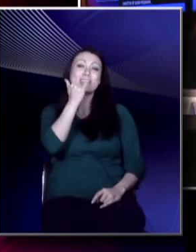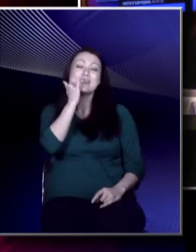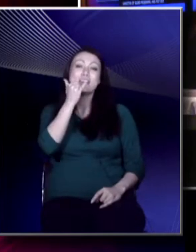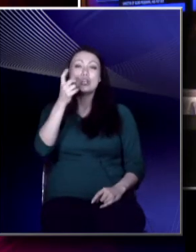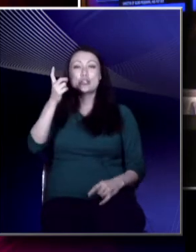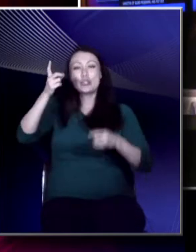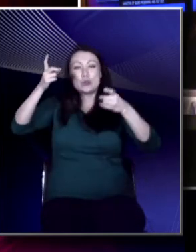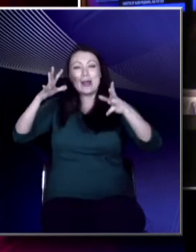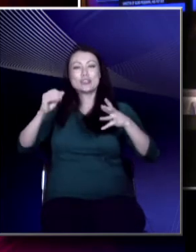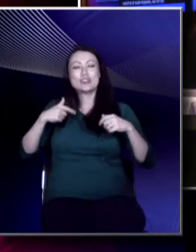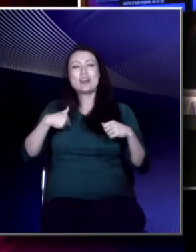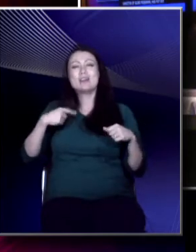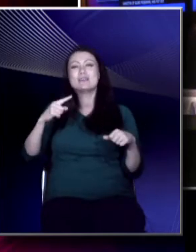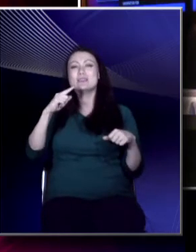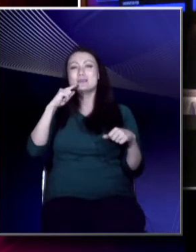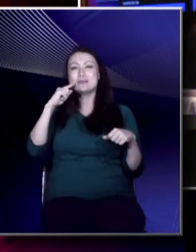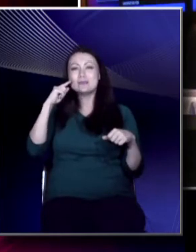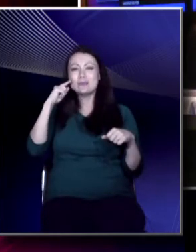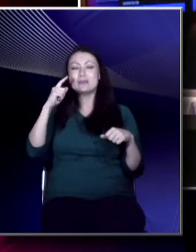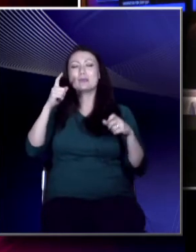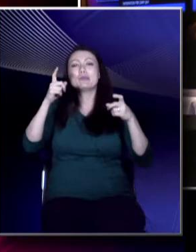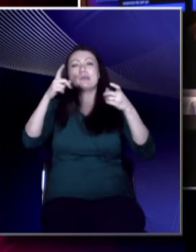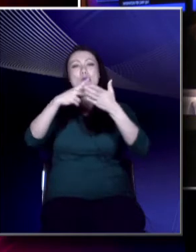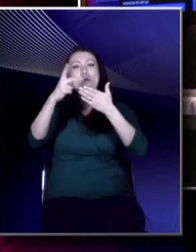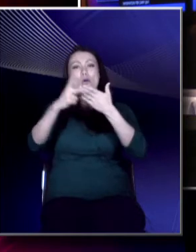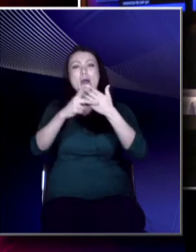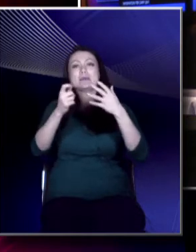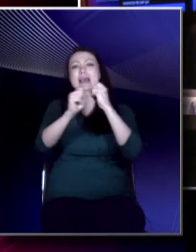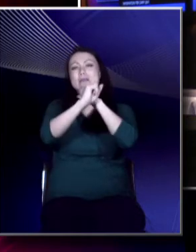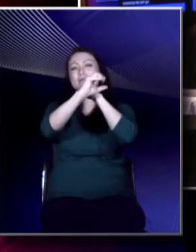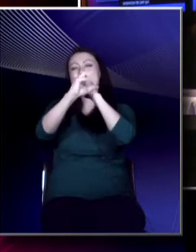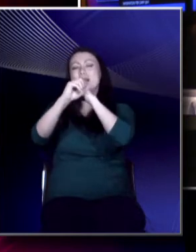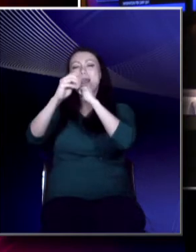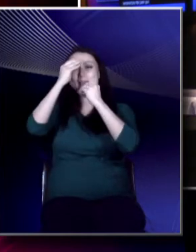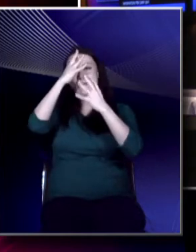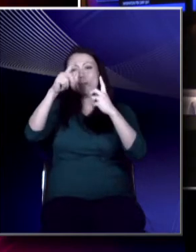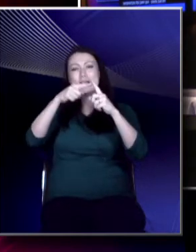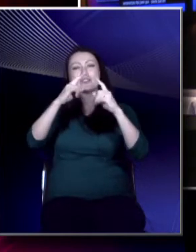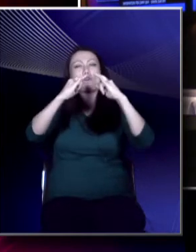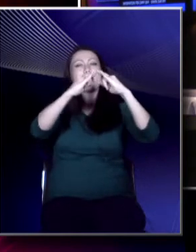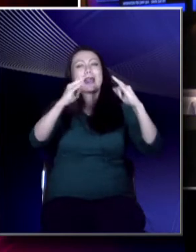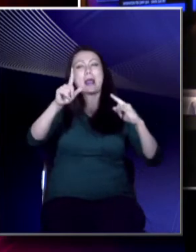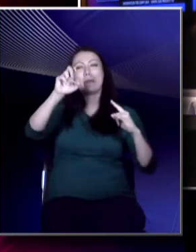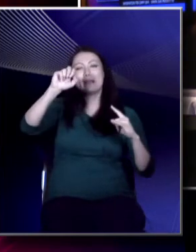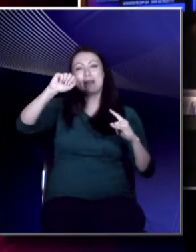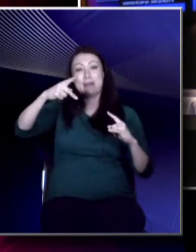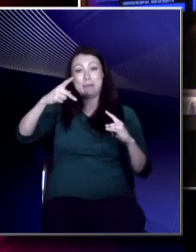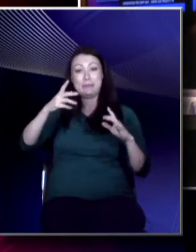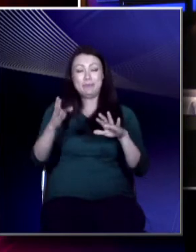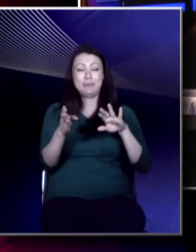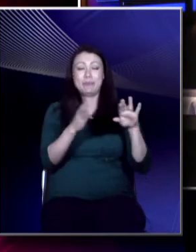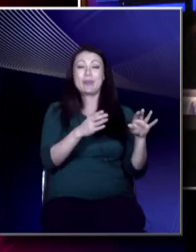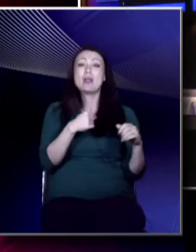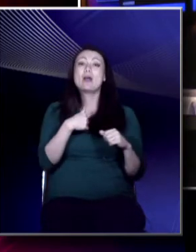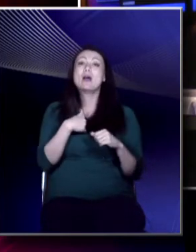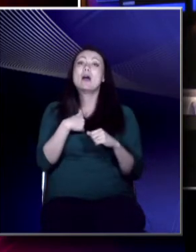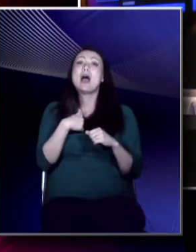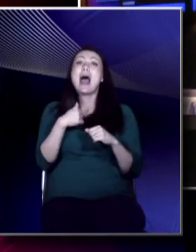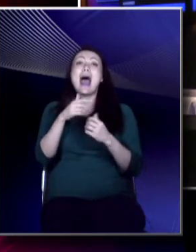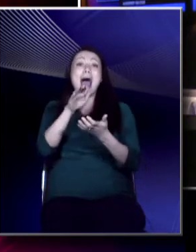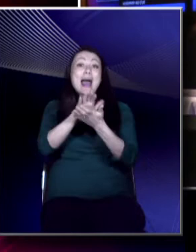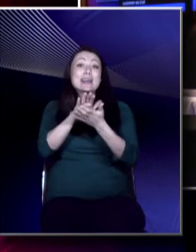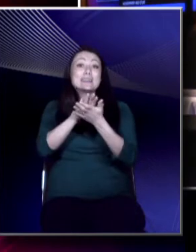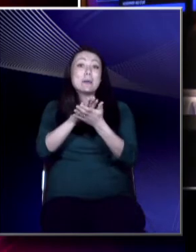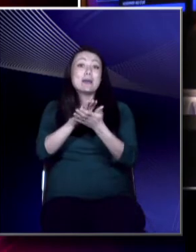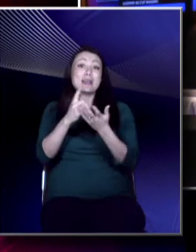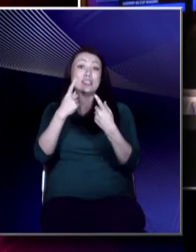registration information for Camp LEAP. Under our priority of academic achievement and student engagement, both